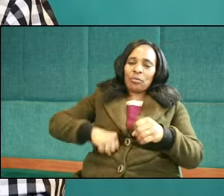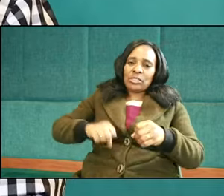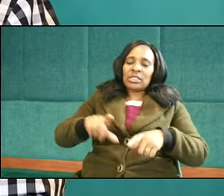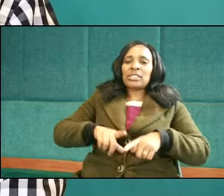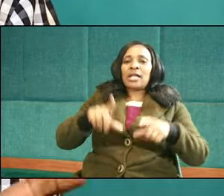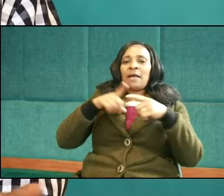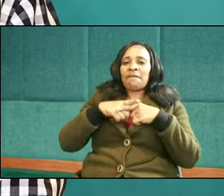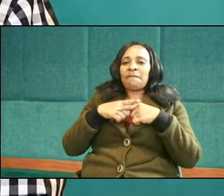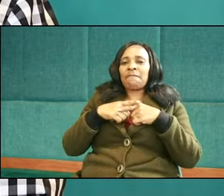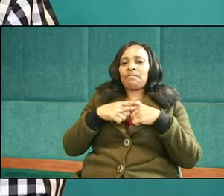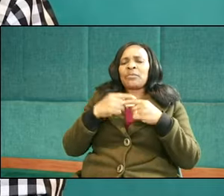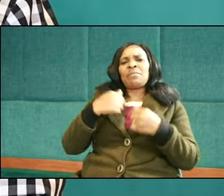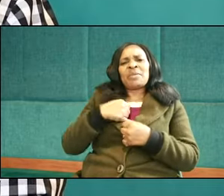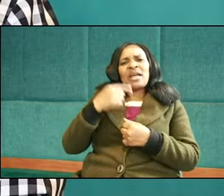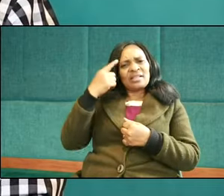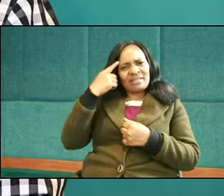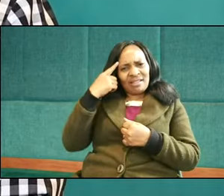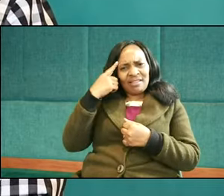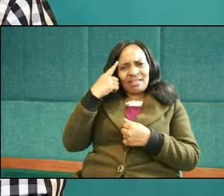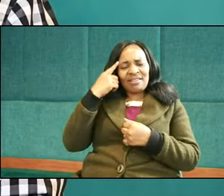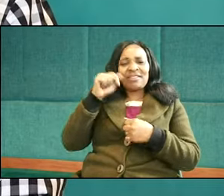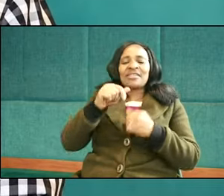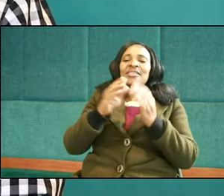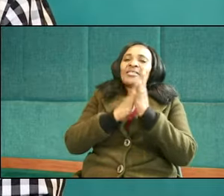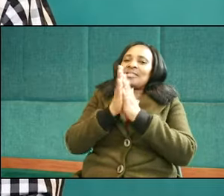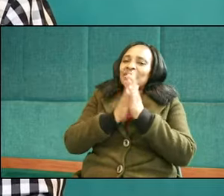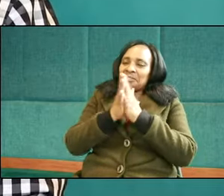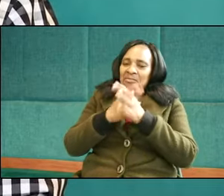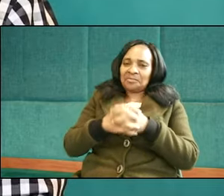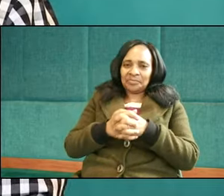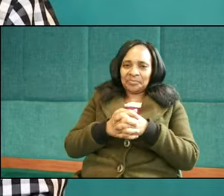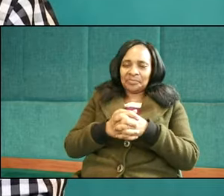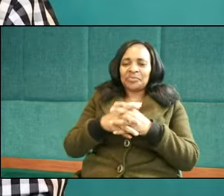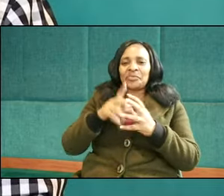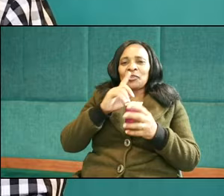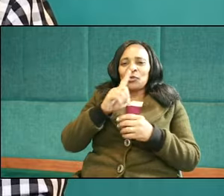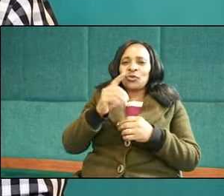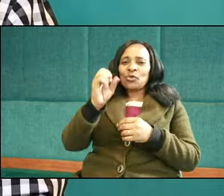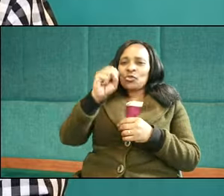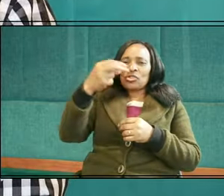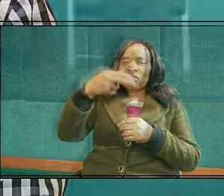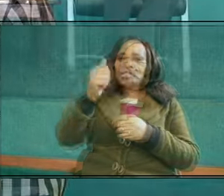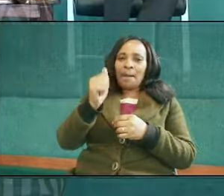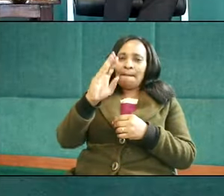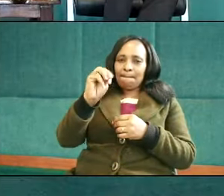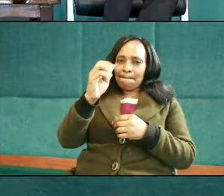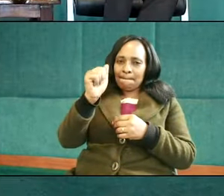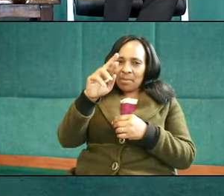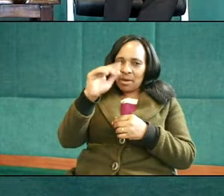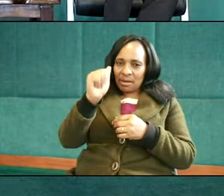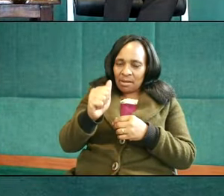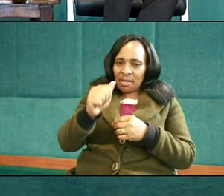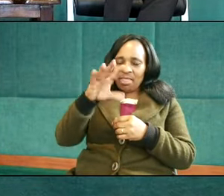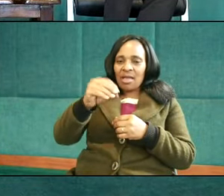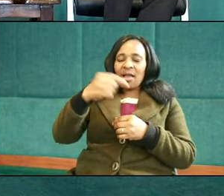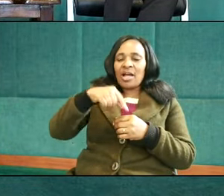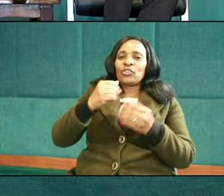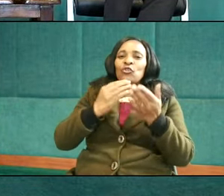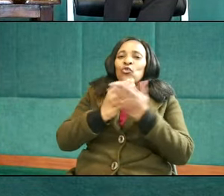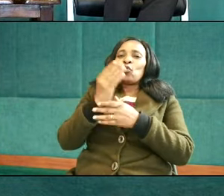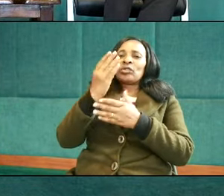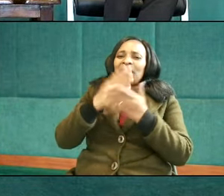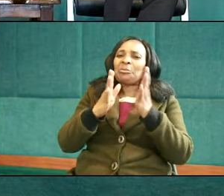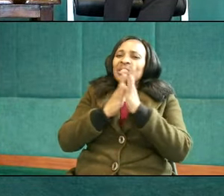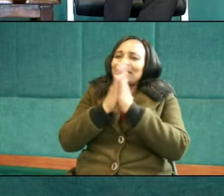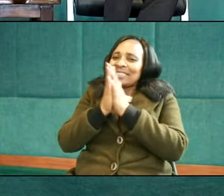think that's something interesting that we can look at. So Shamala, I'd like you to take us through some of the interesting things we